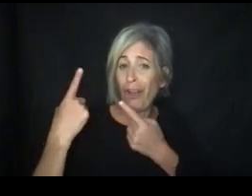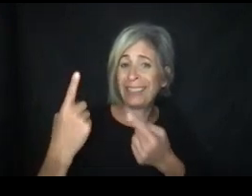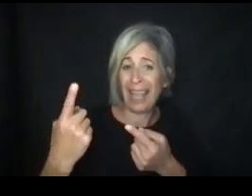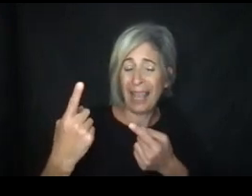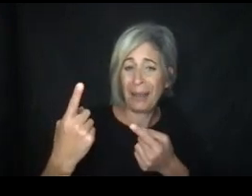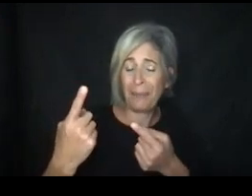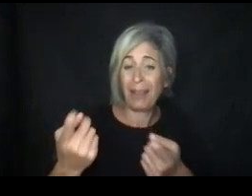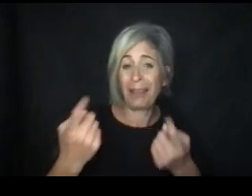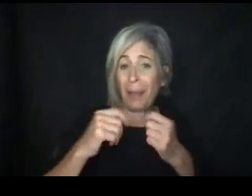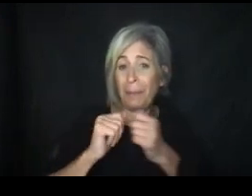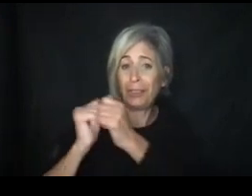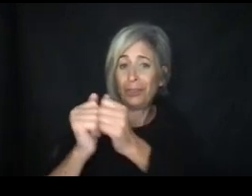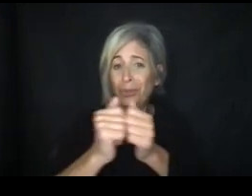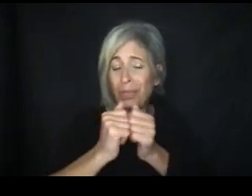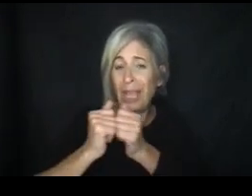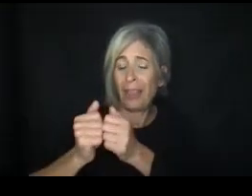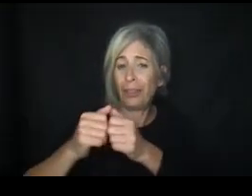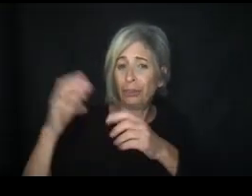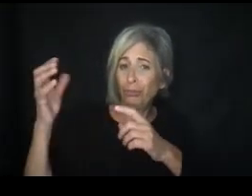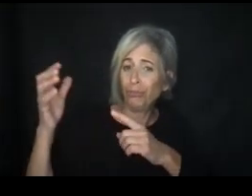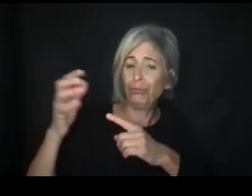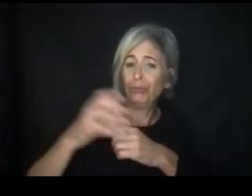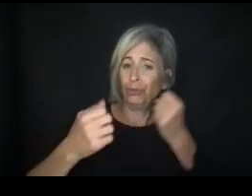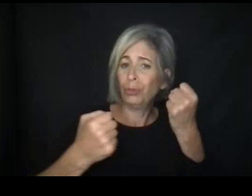coming together to champion those